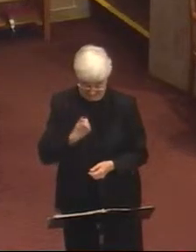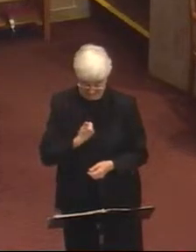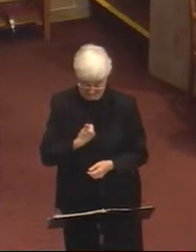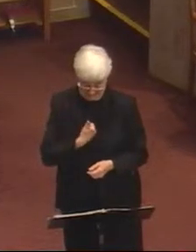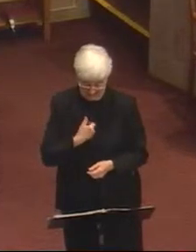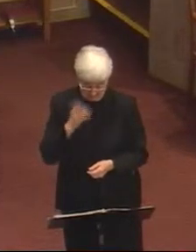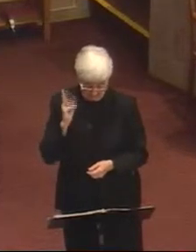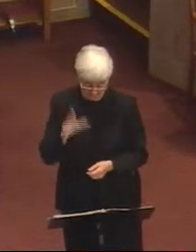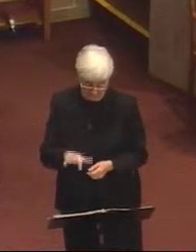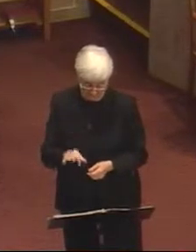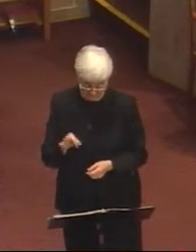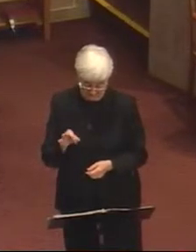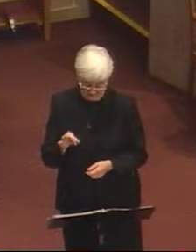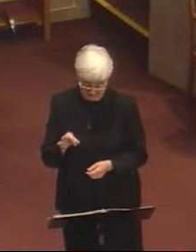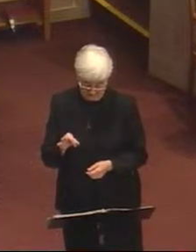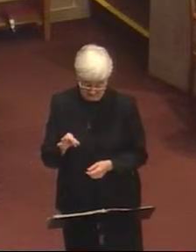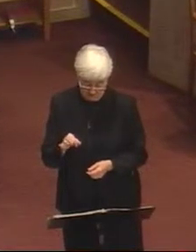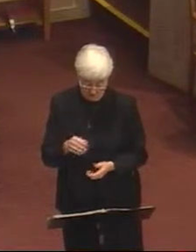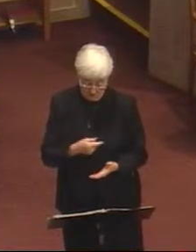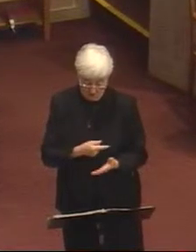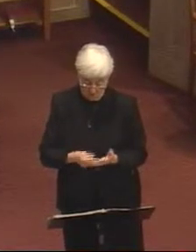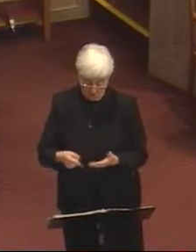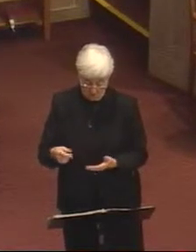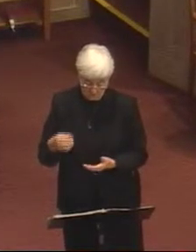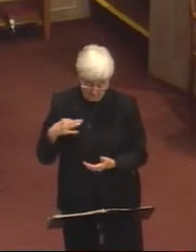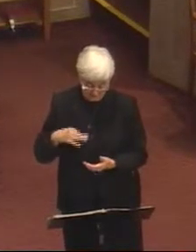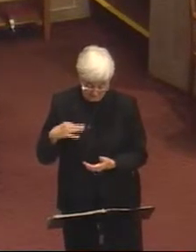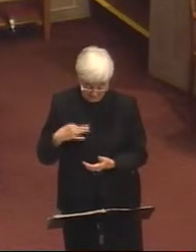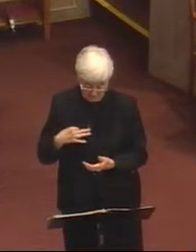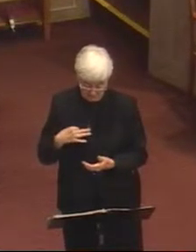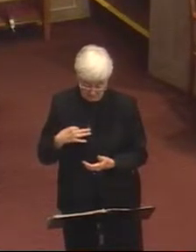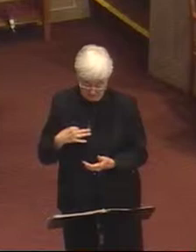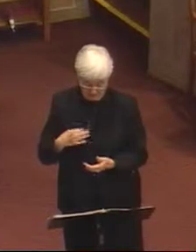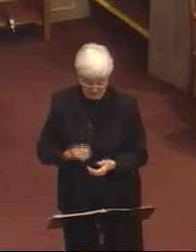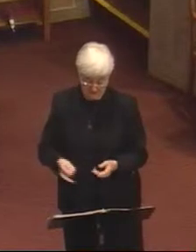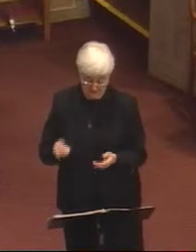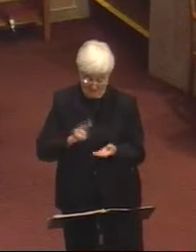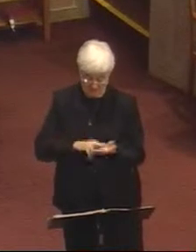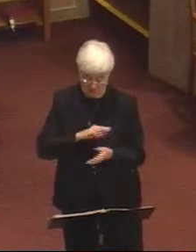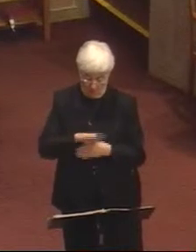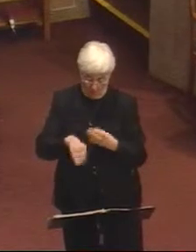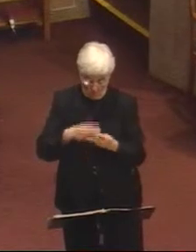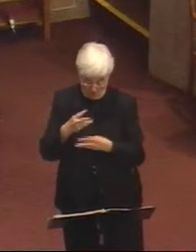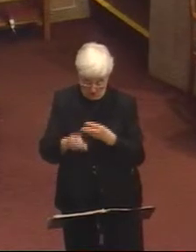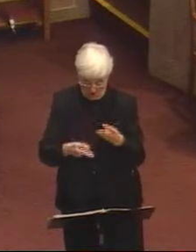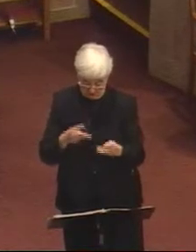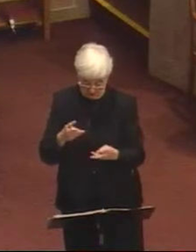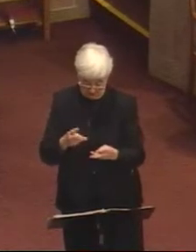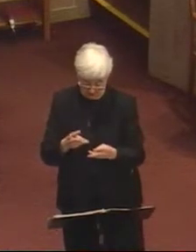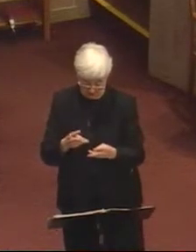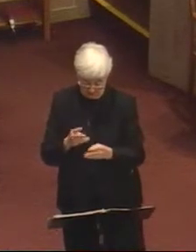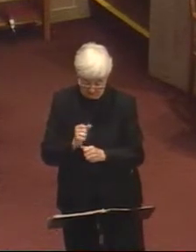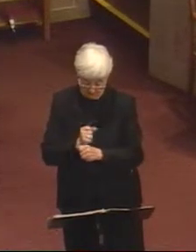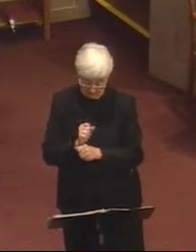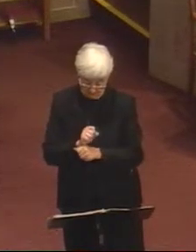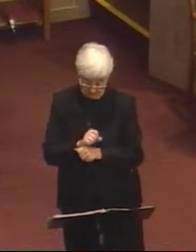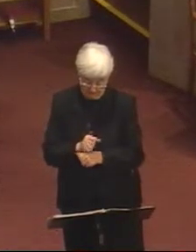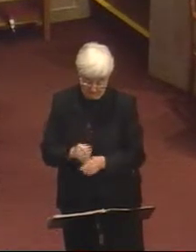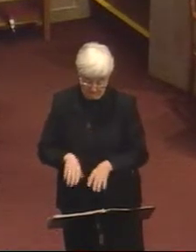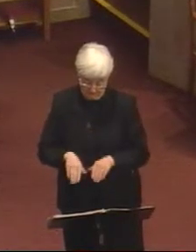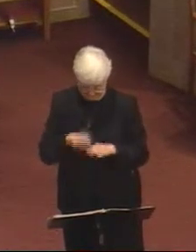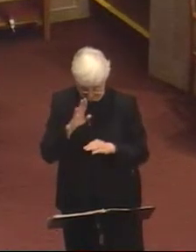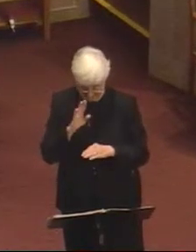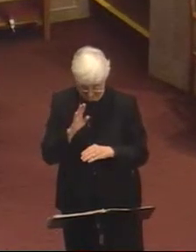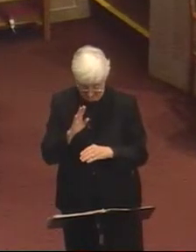my sake will find it. What profit would there be for one to gain the whole world and forfeit his